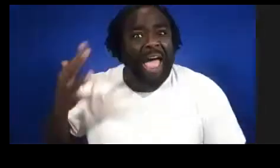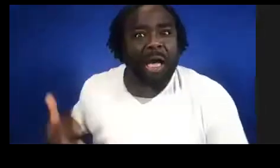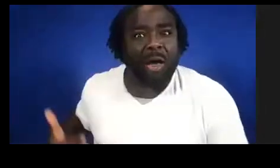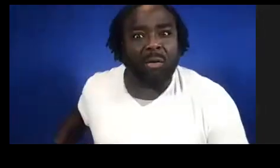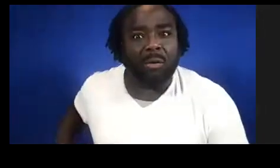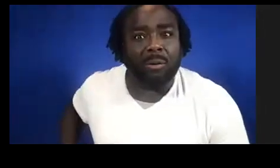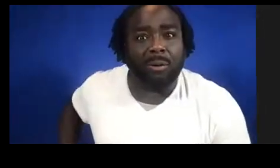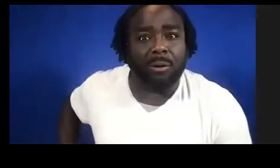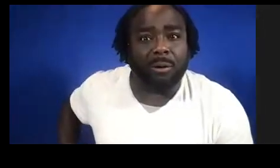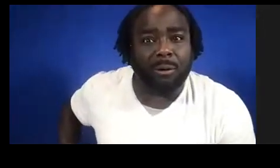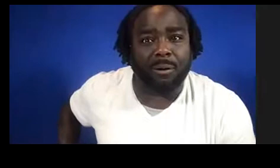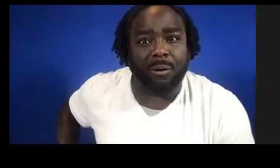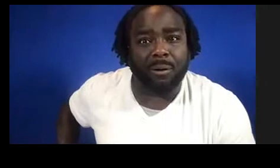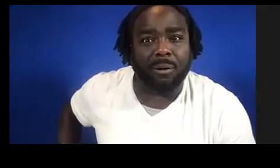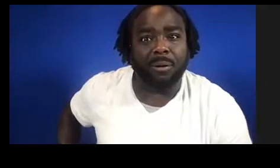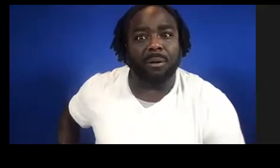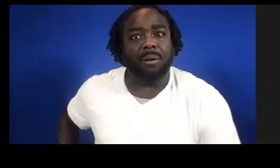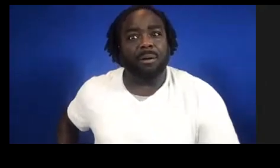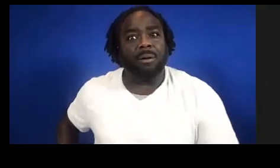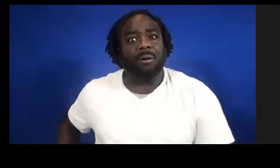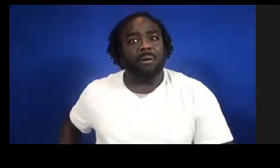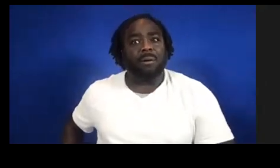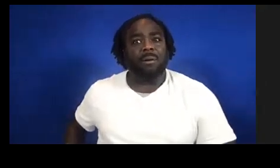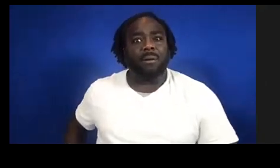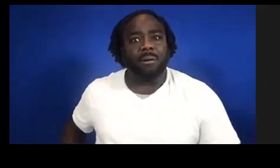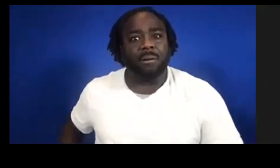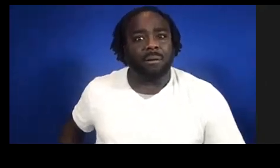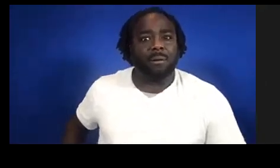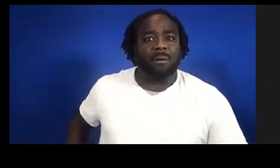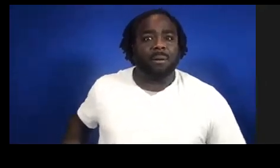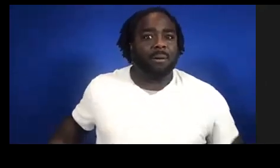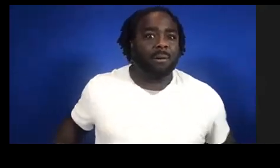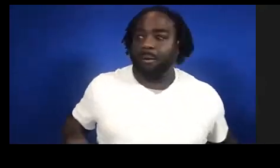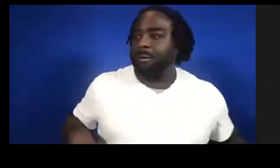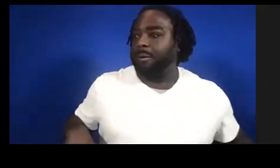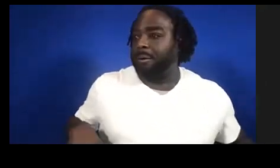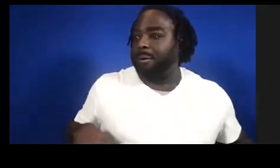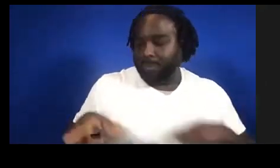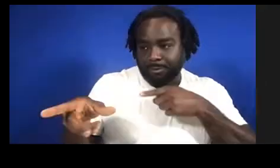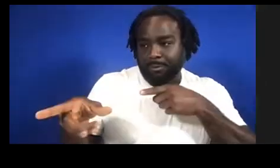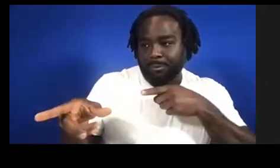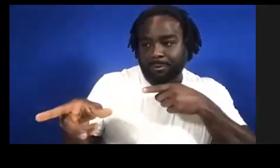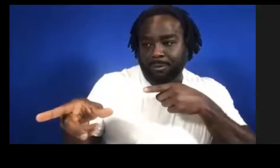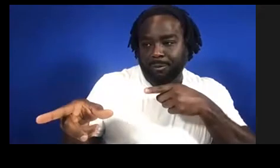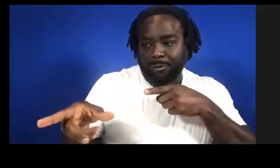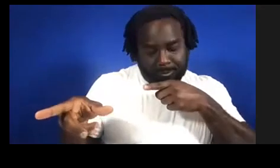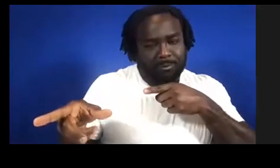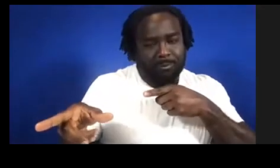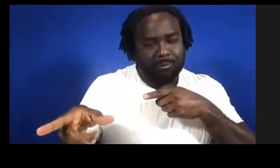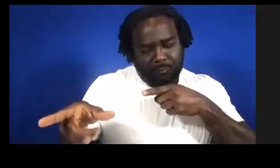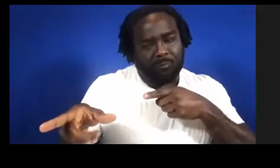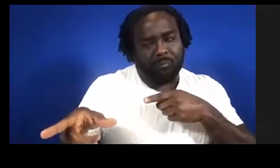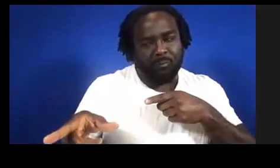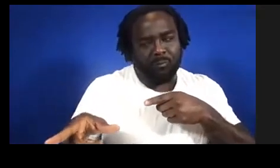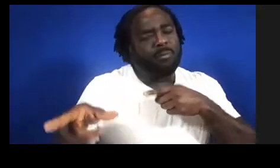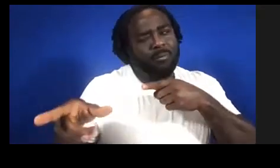to my deaf people. And if you expecting to sit in my car, my Apple car, I'm going to need you to be able to talk to deaf people who